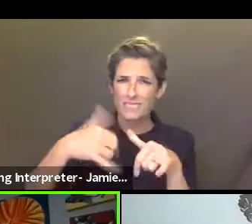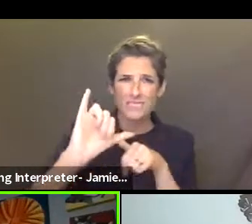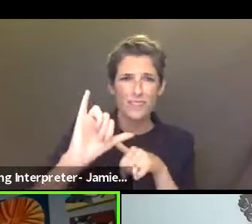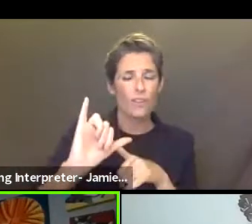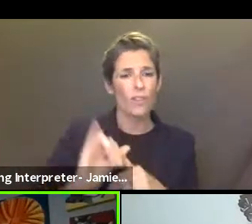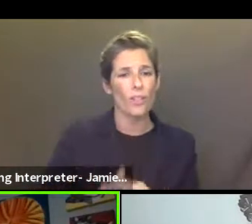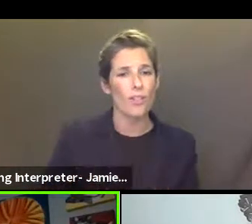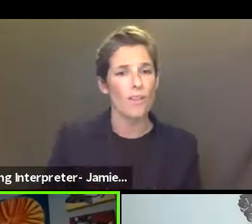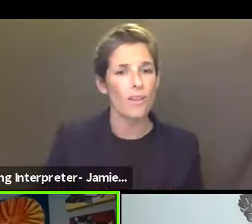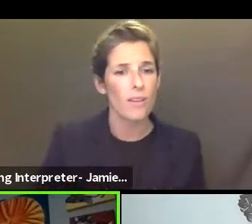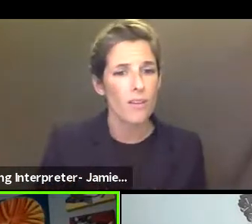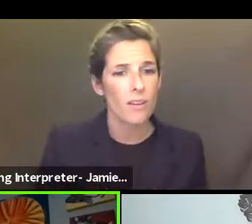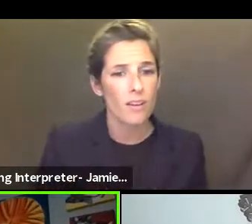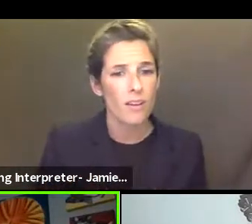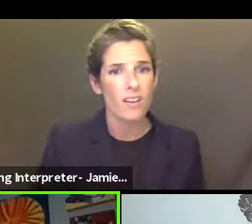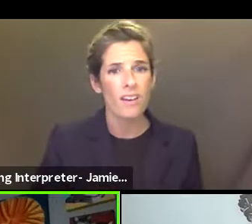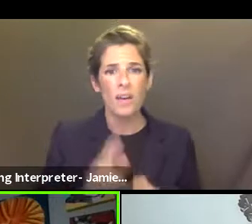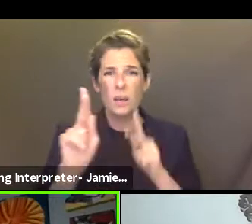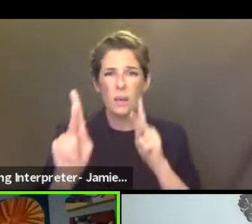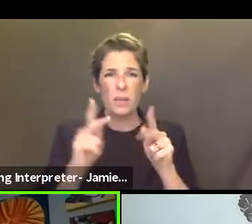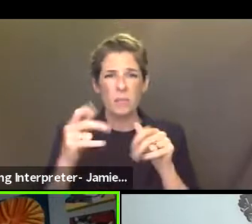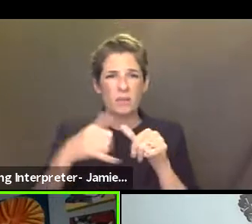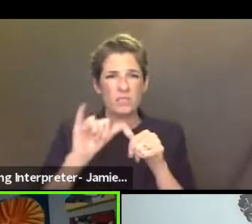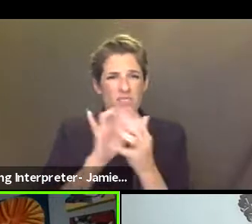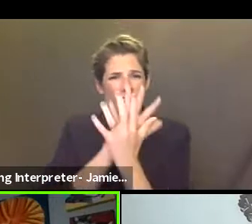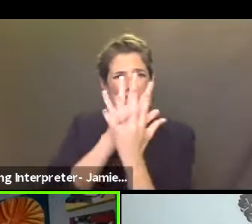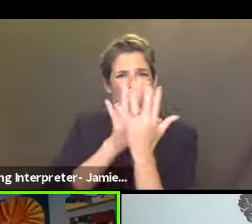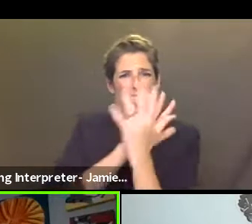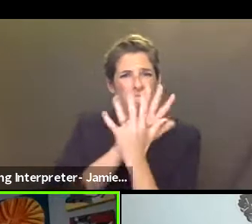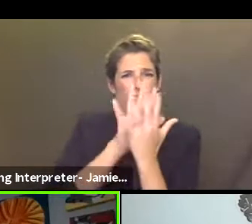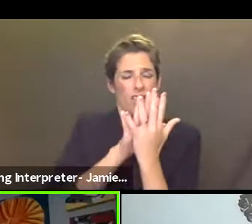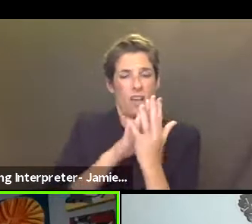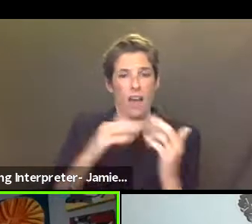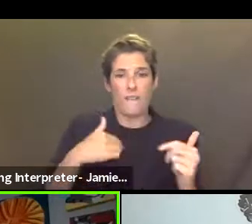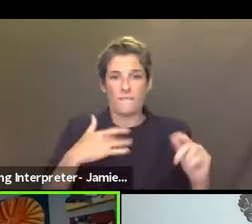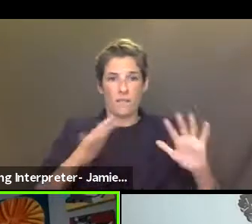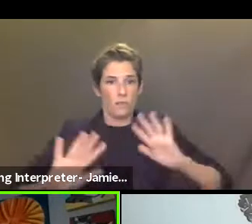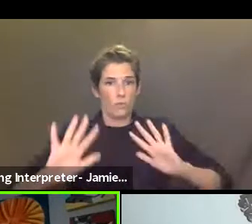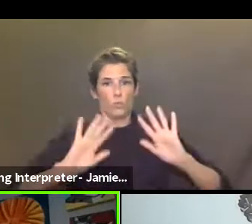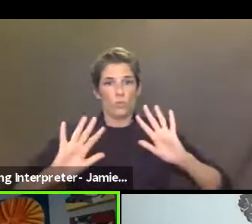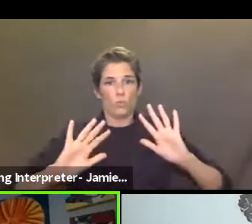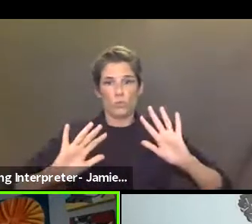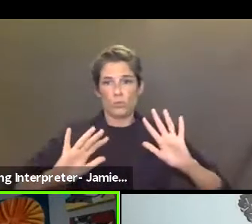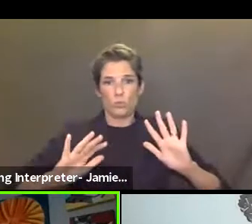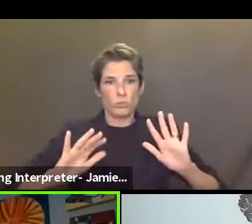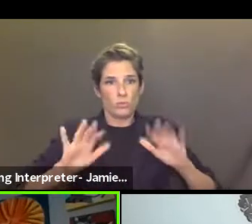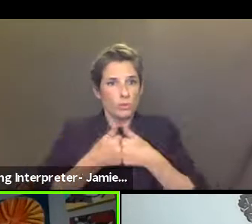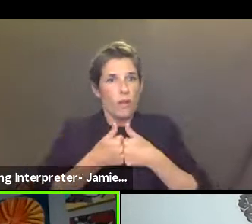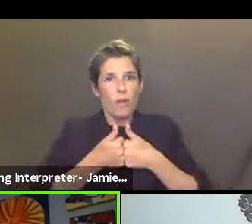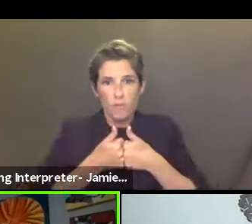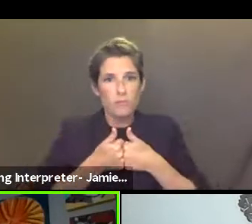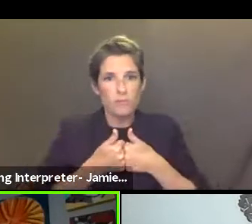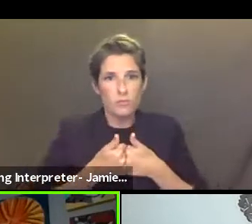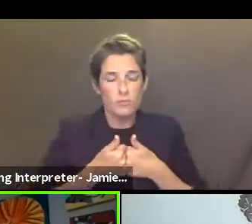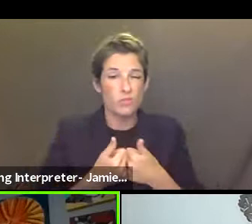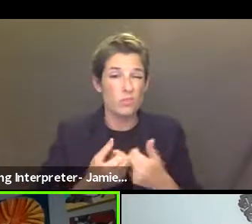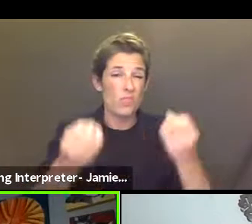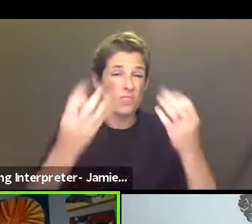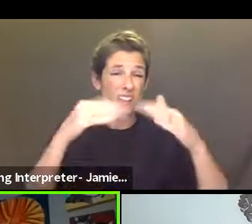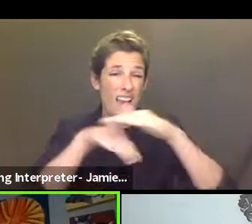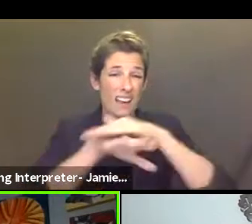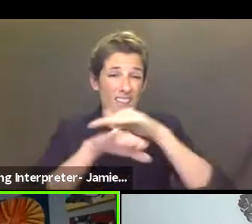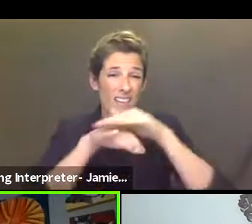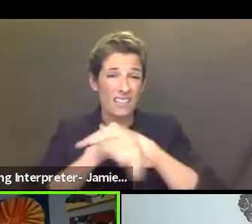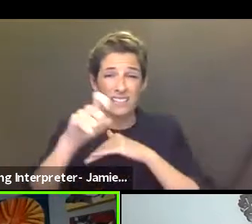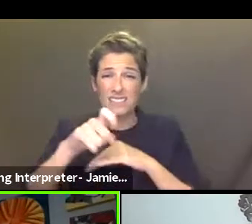people are so packed in together and that makes it difficult. There's a lot of things with access can be